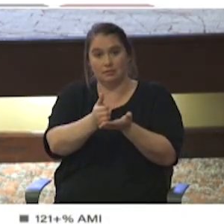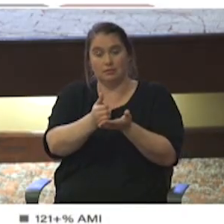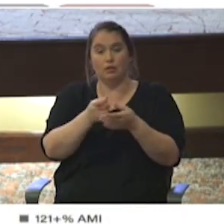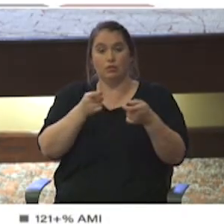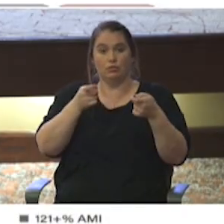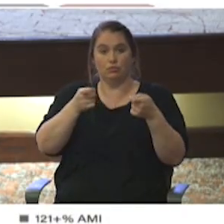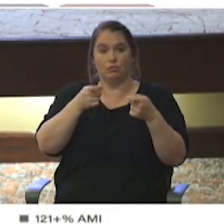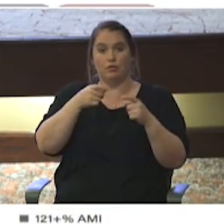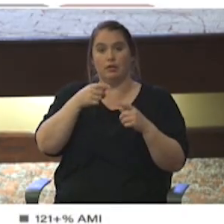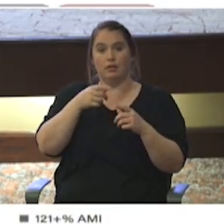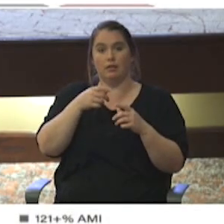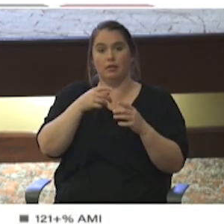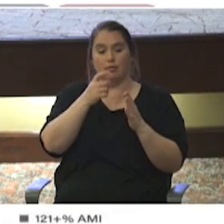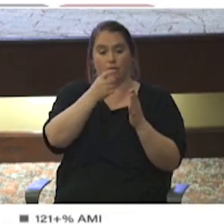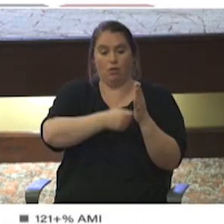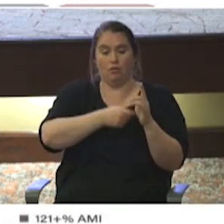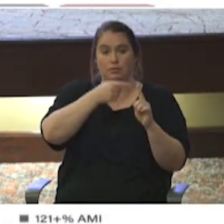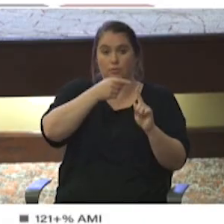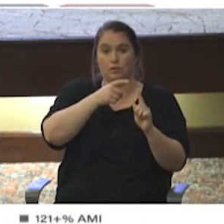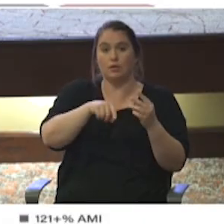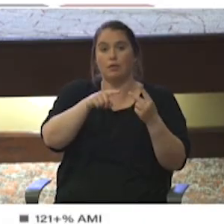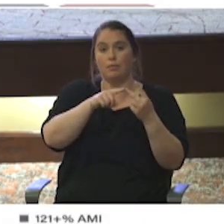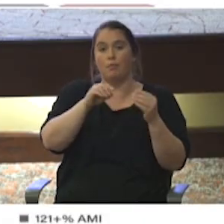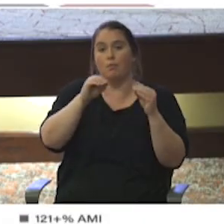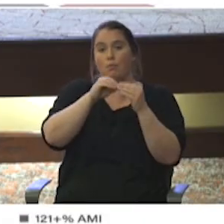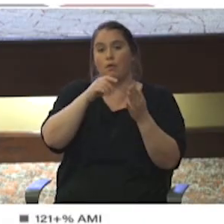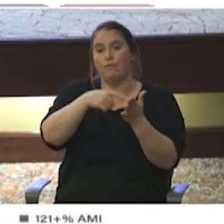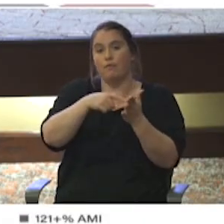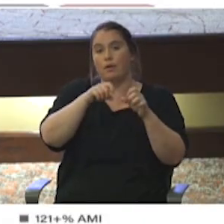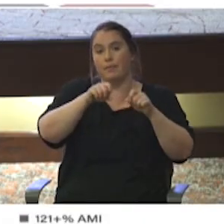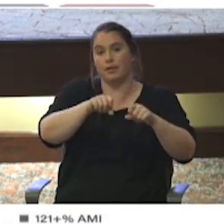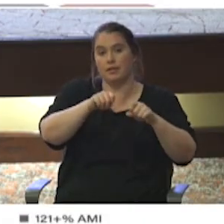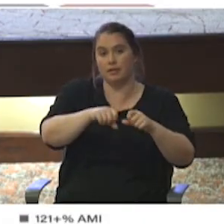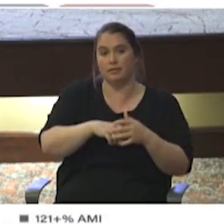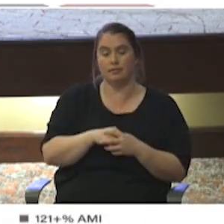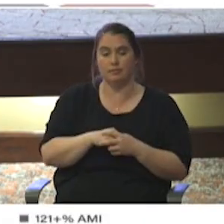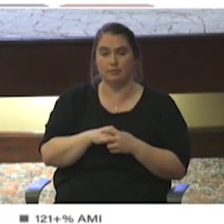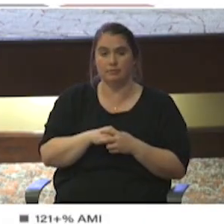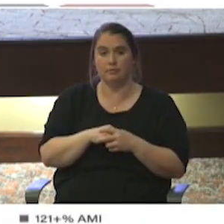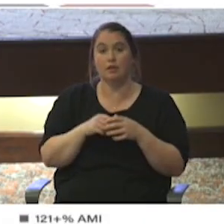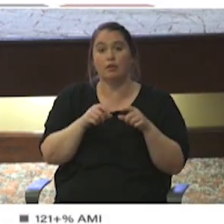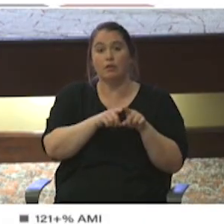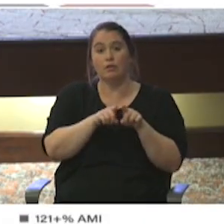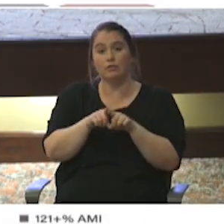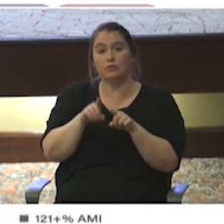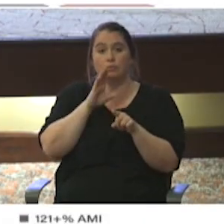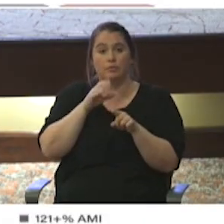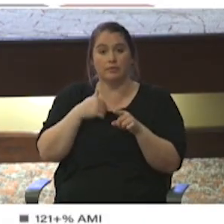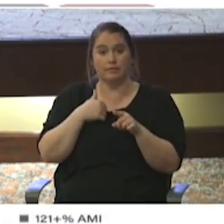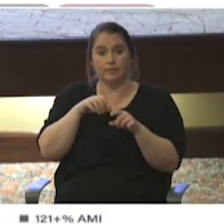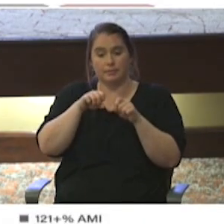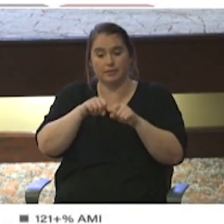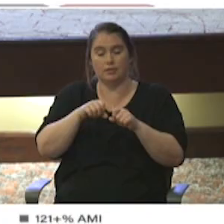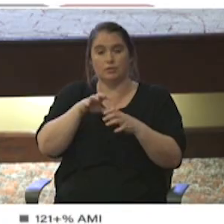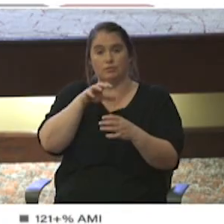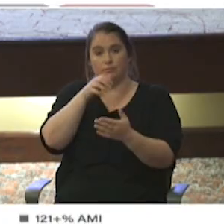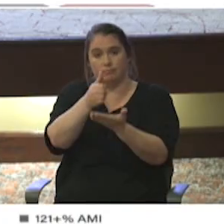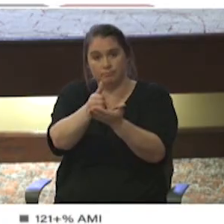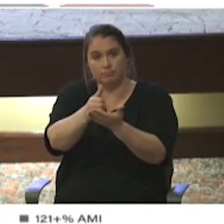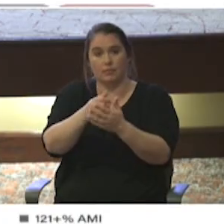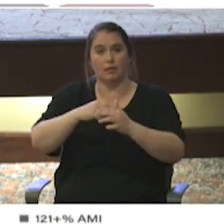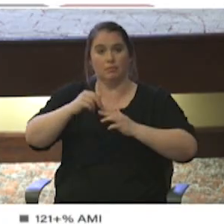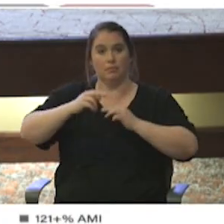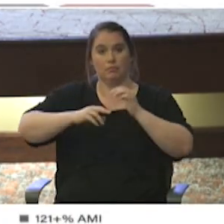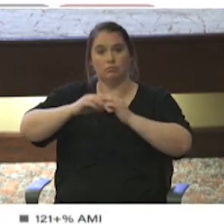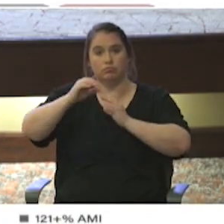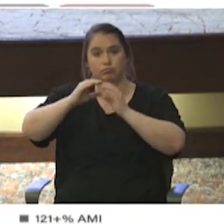price points and the length of affordability. They also have the ability to assist with infrastructure and site development